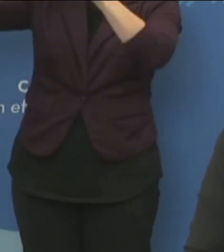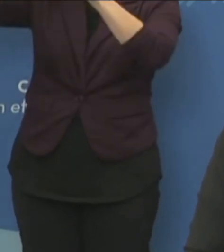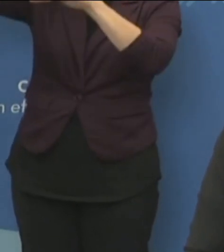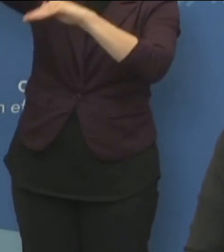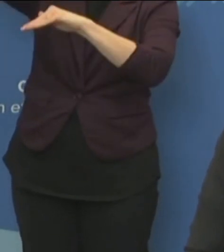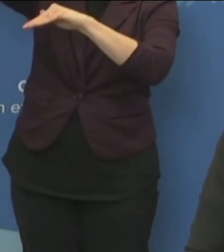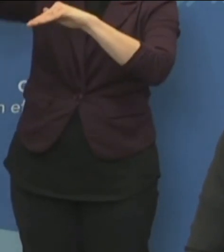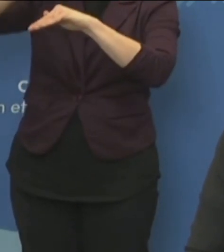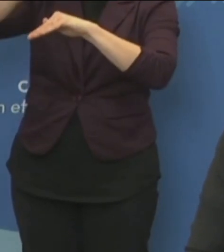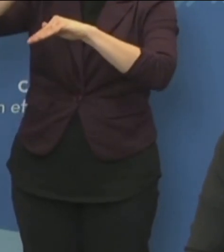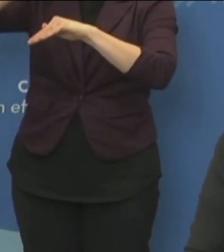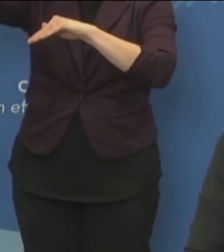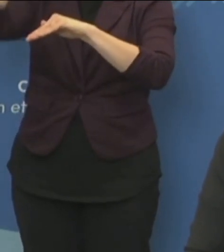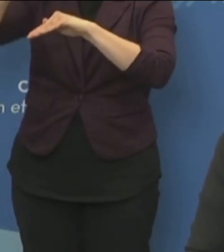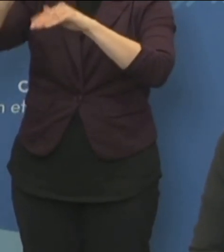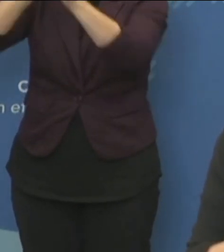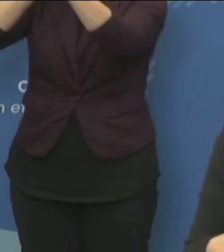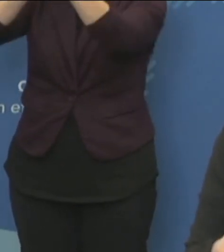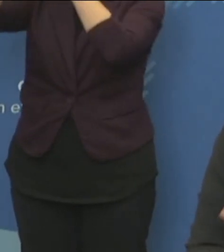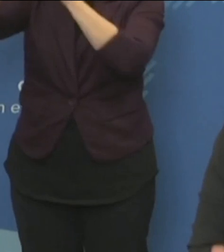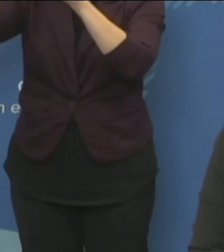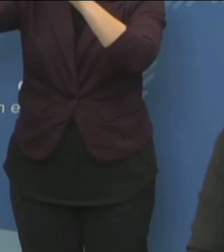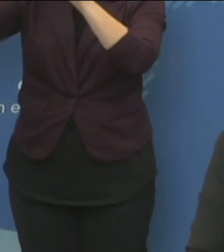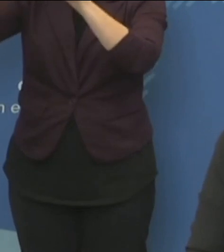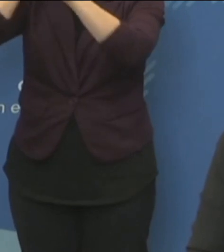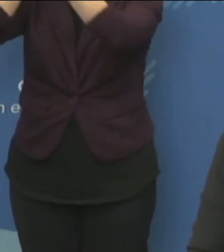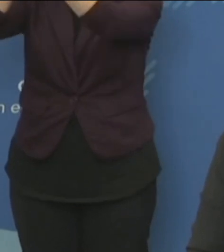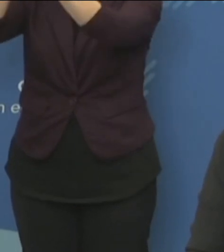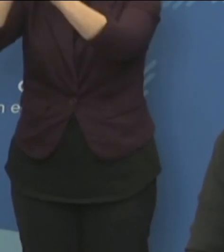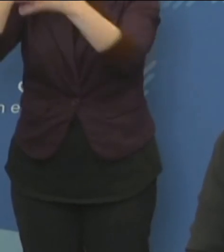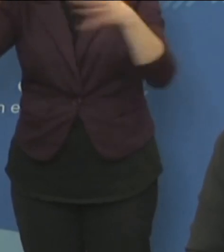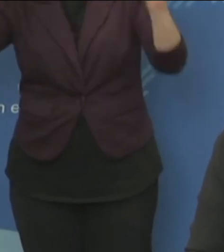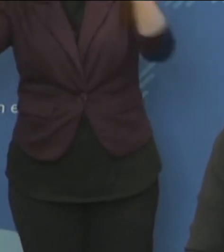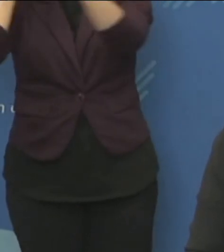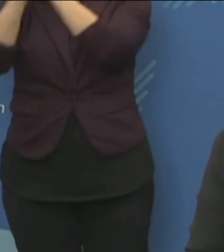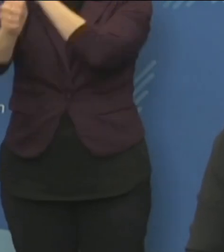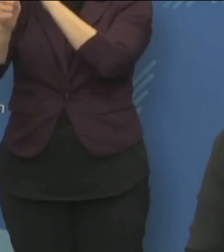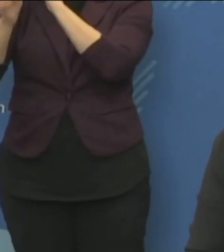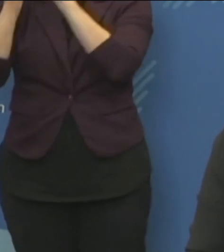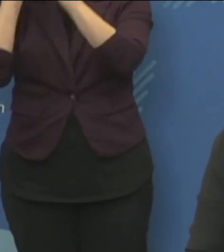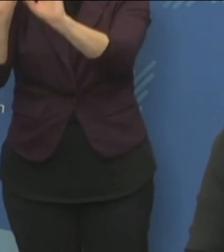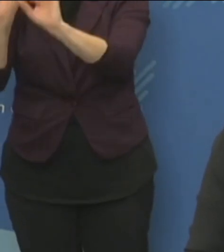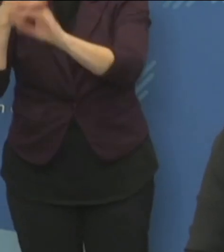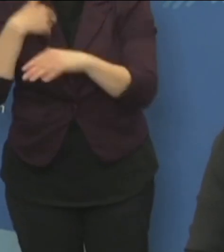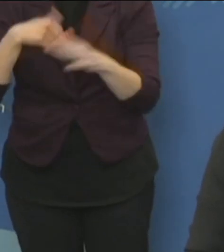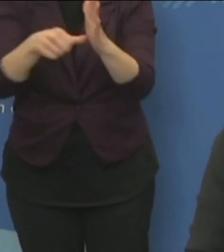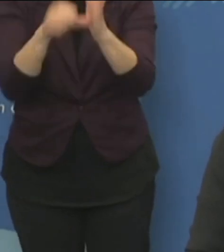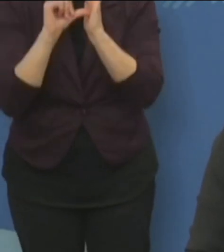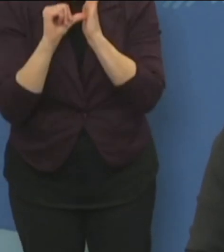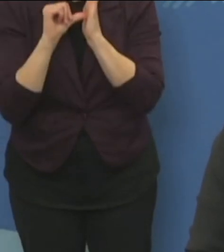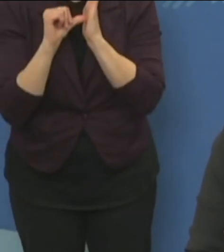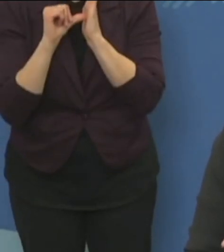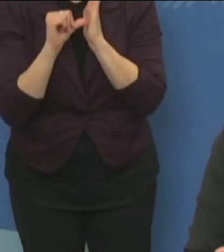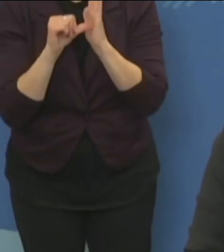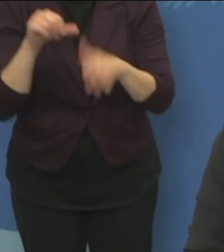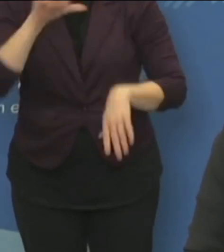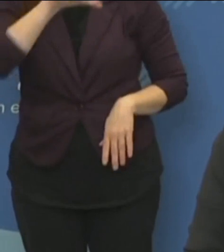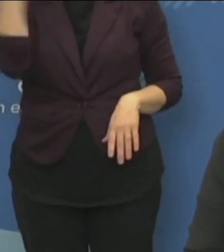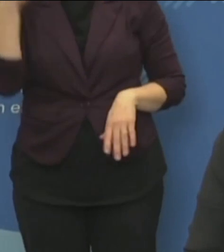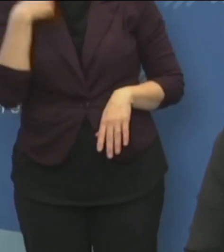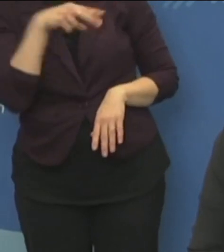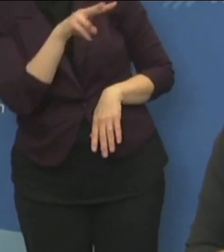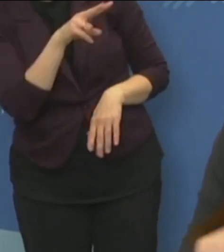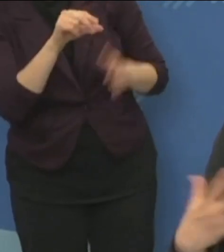60 years old population. But what I'm more impressed about is that we have, with all